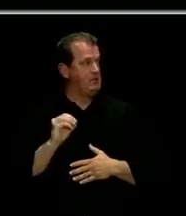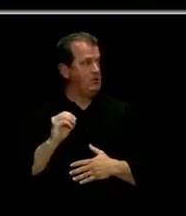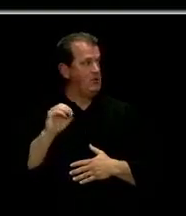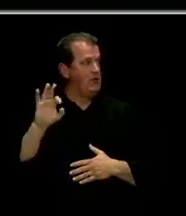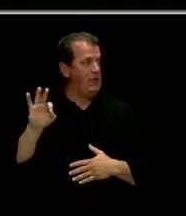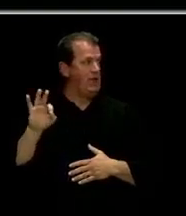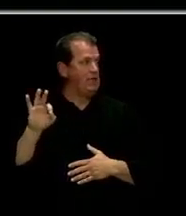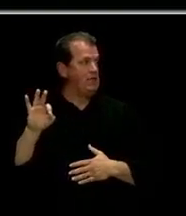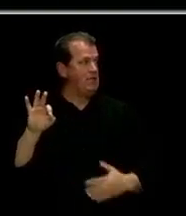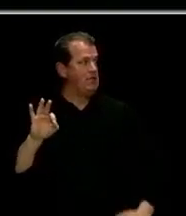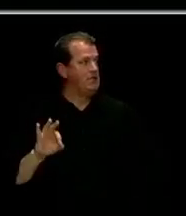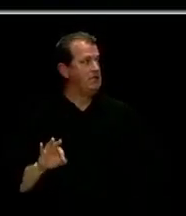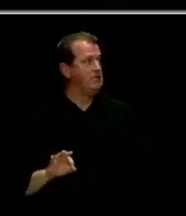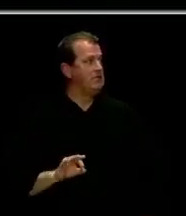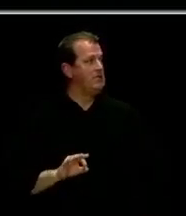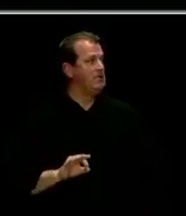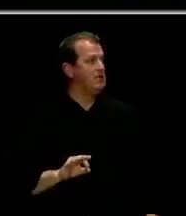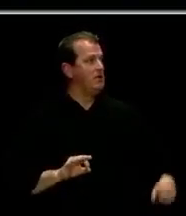7699609.